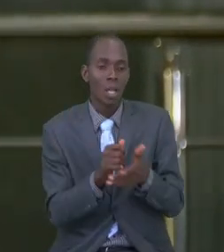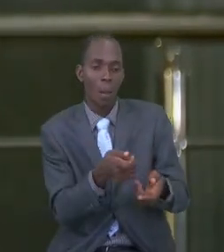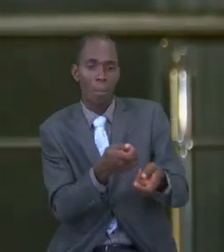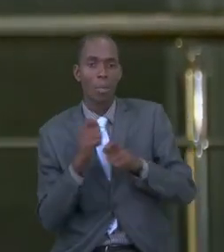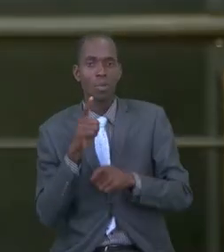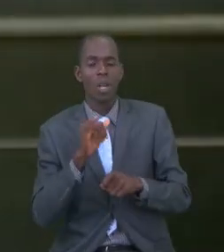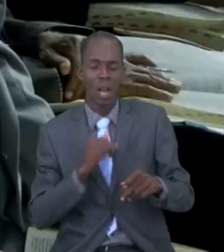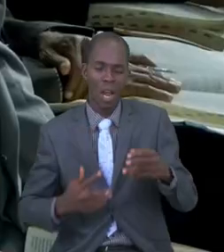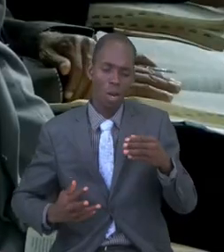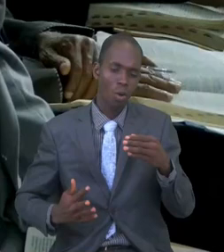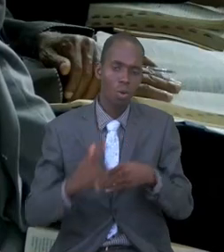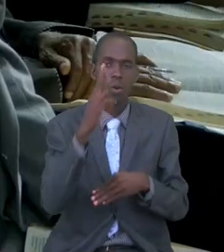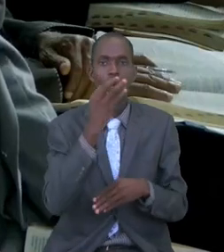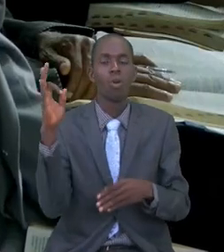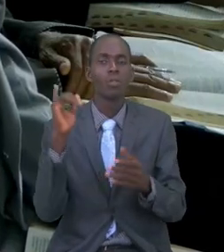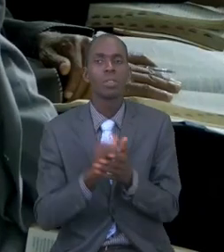that rope today.